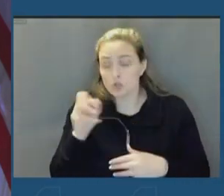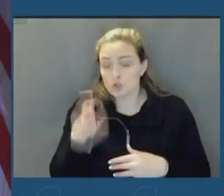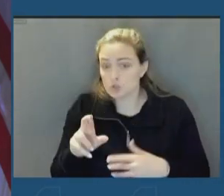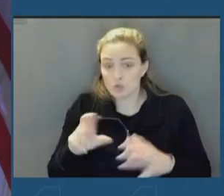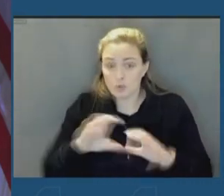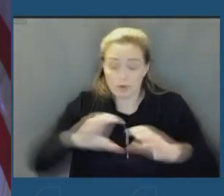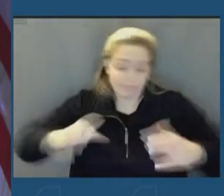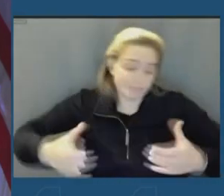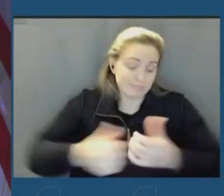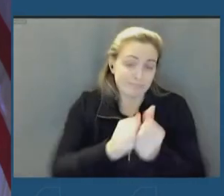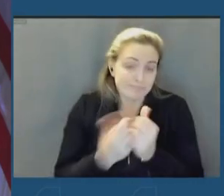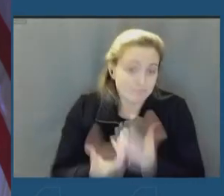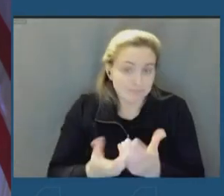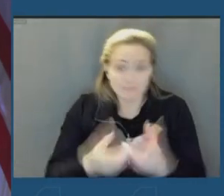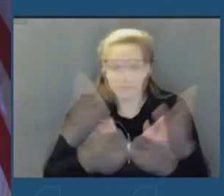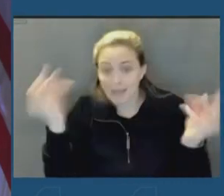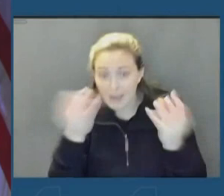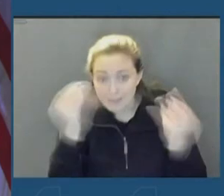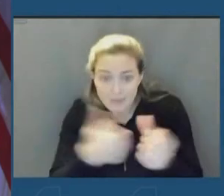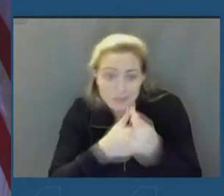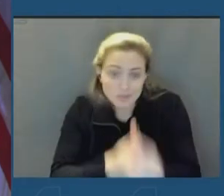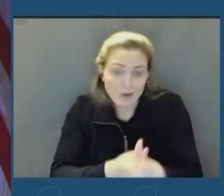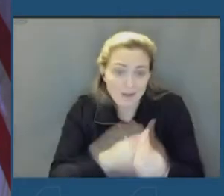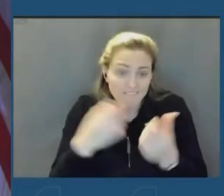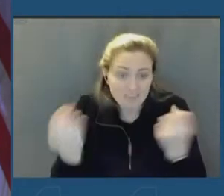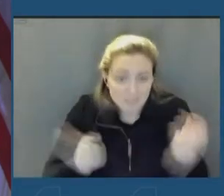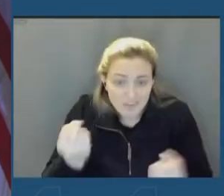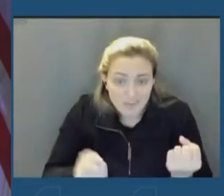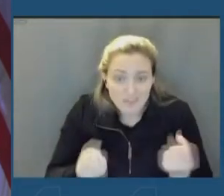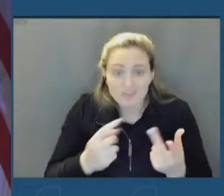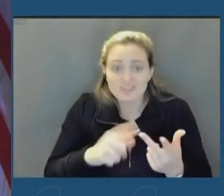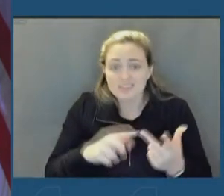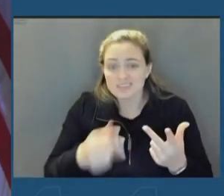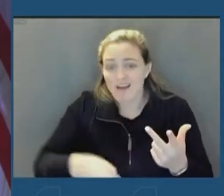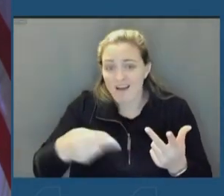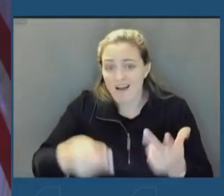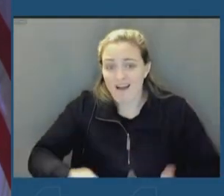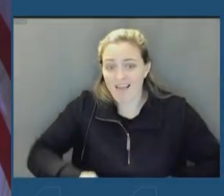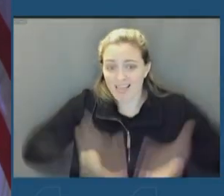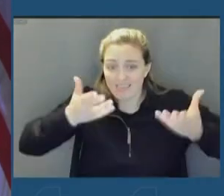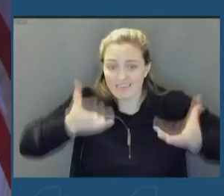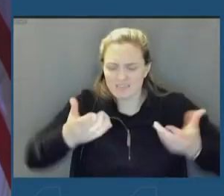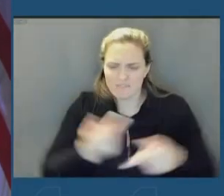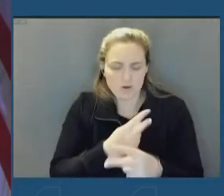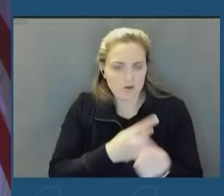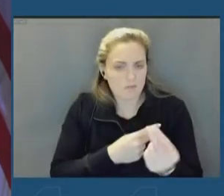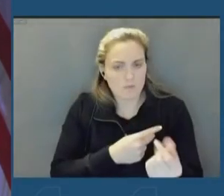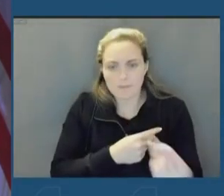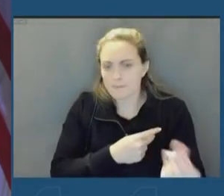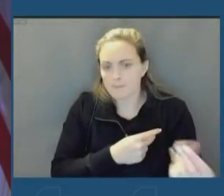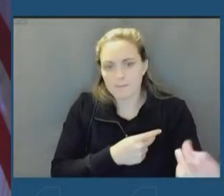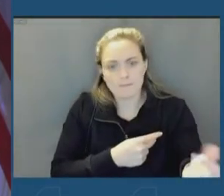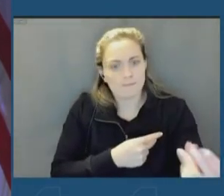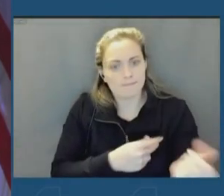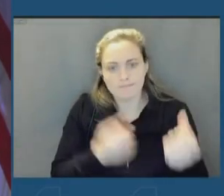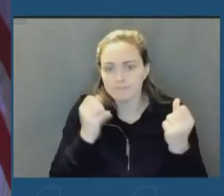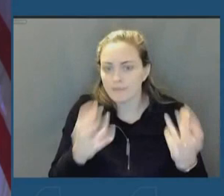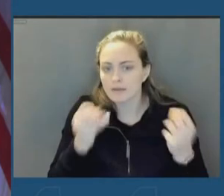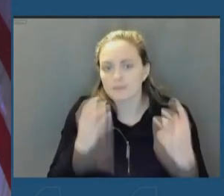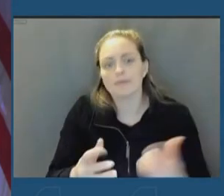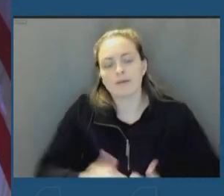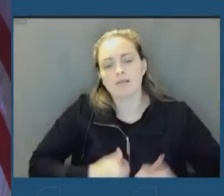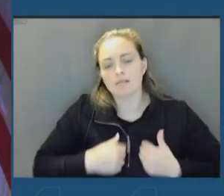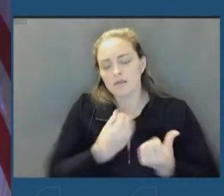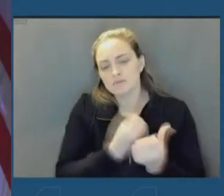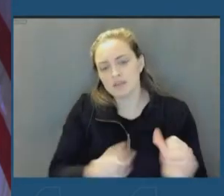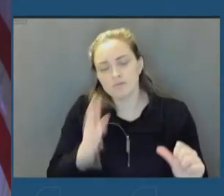of ambulances, tracked vehicles, as well as high lifts, and they figured it out very quickly, and hundreds of lives were saved because of the work